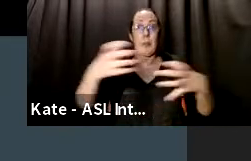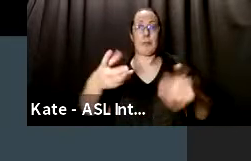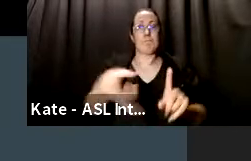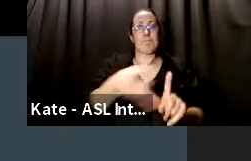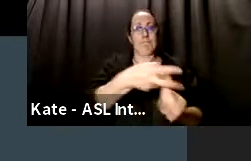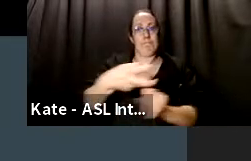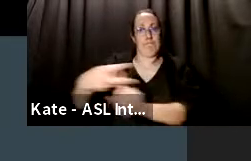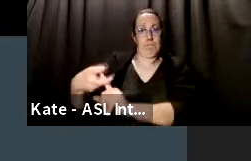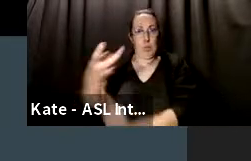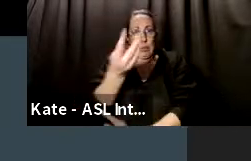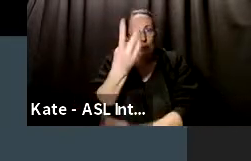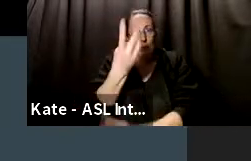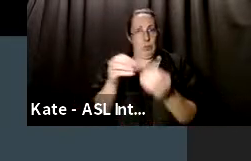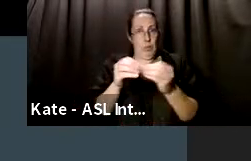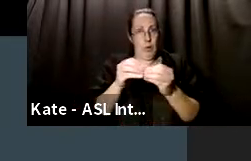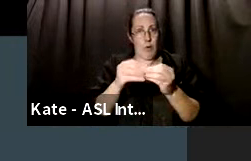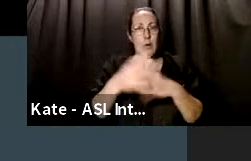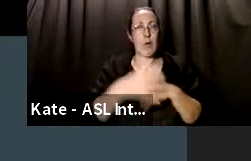have a rolling